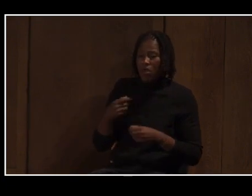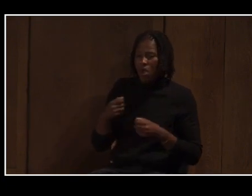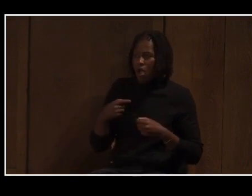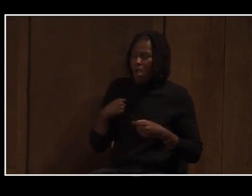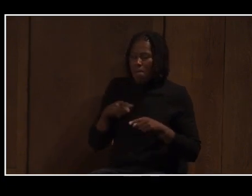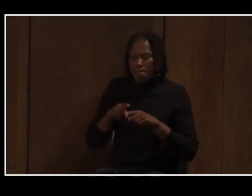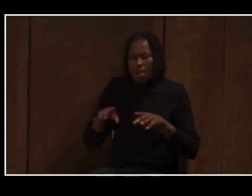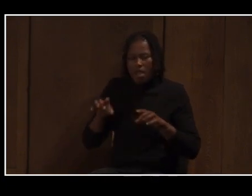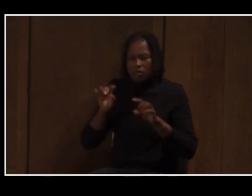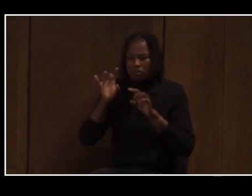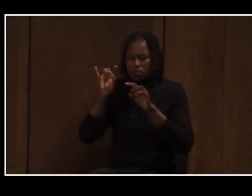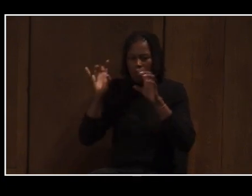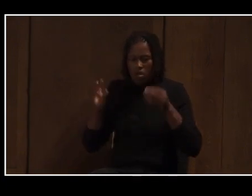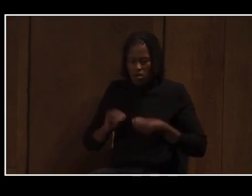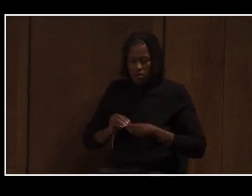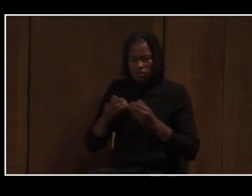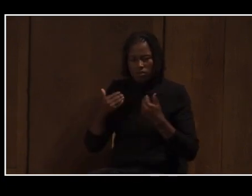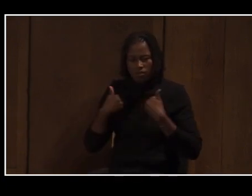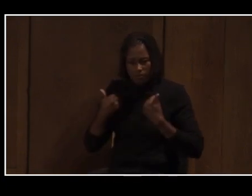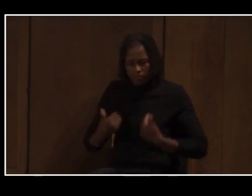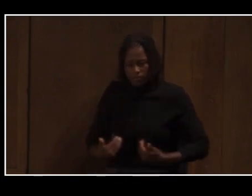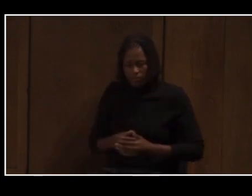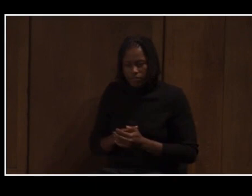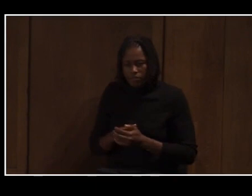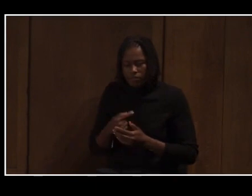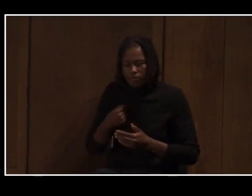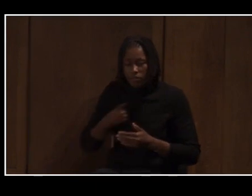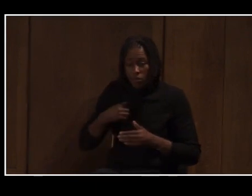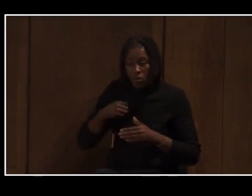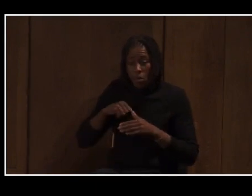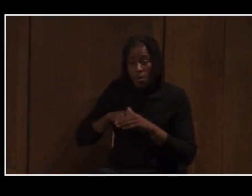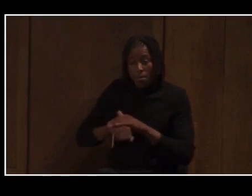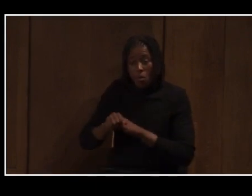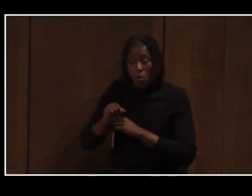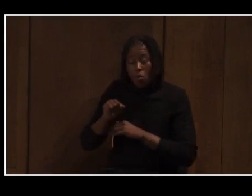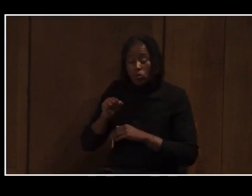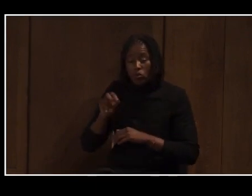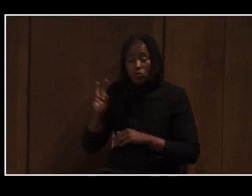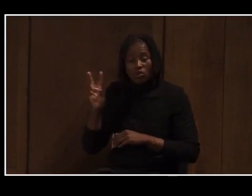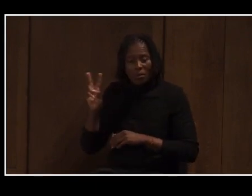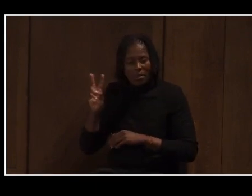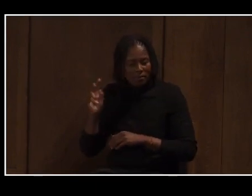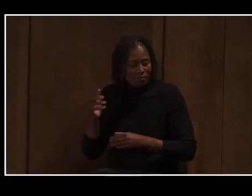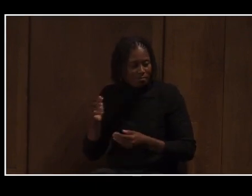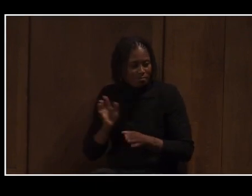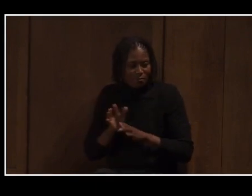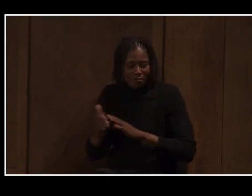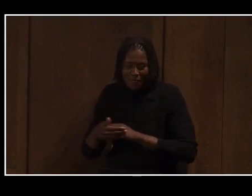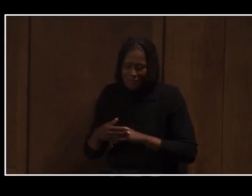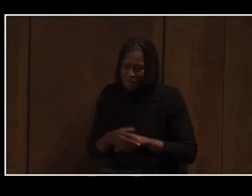So I was born here in the People's Republic of London to Jamaican parents, and I was raised in the mountains of Jamaica.